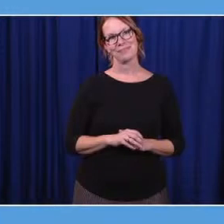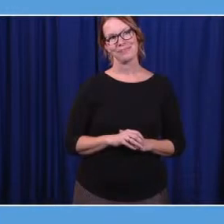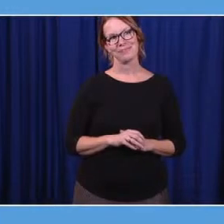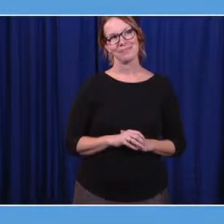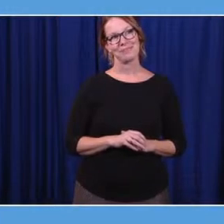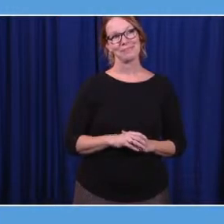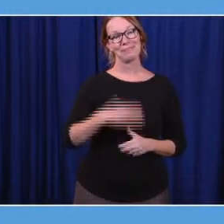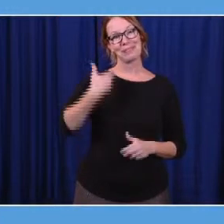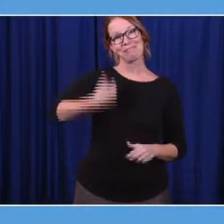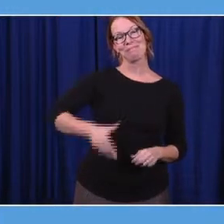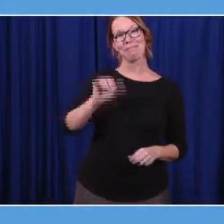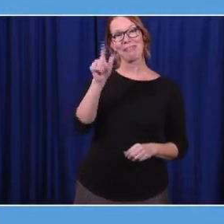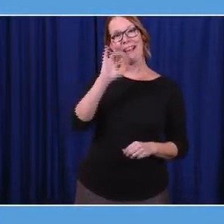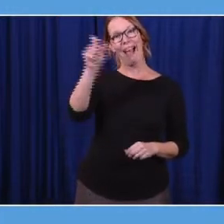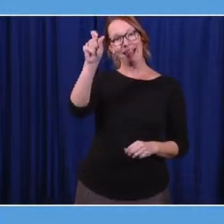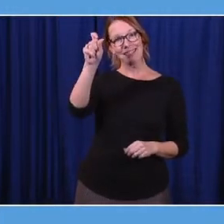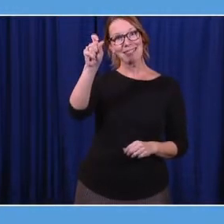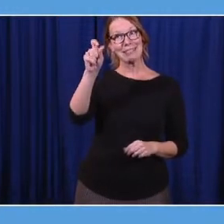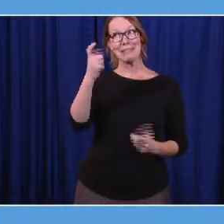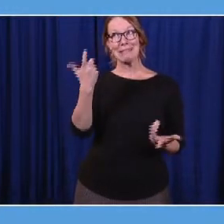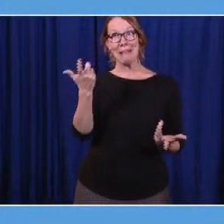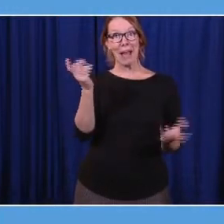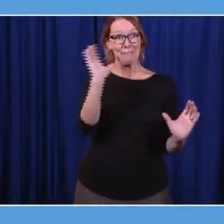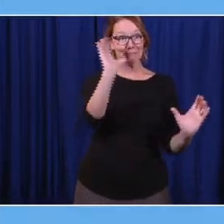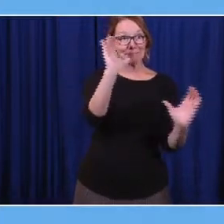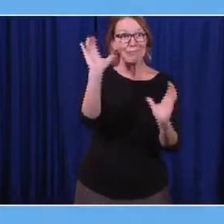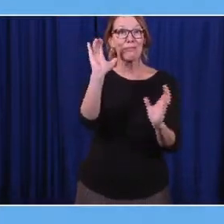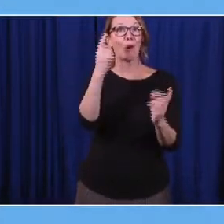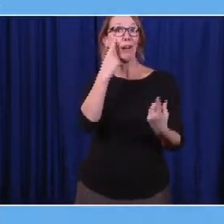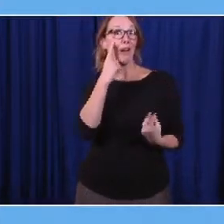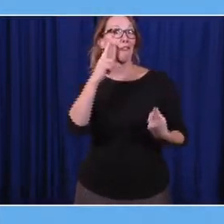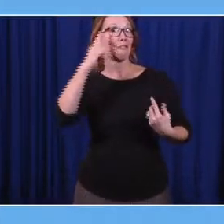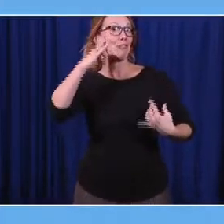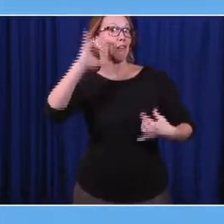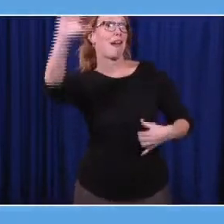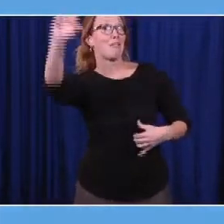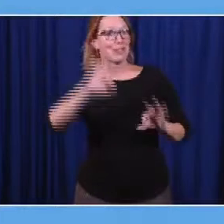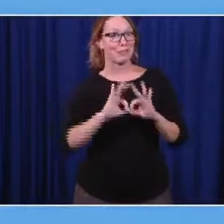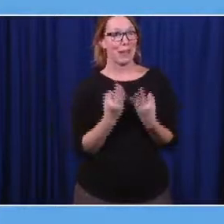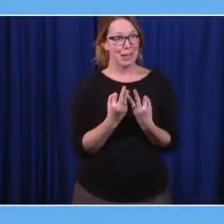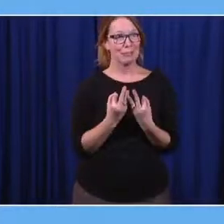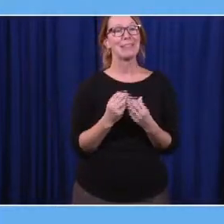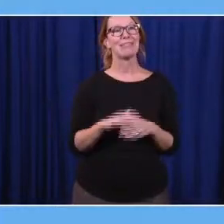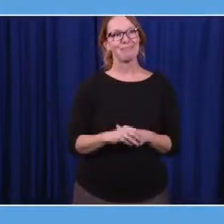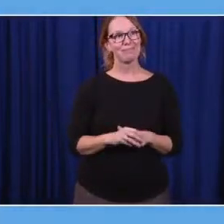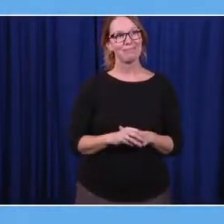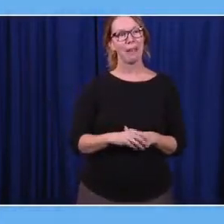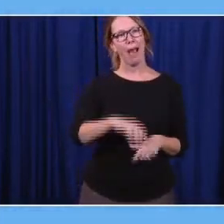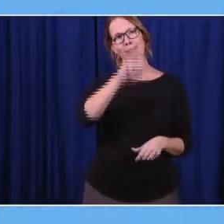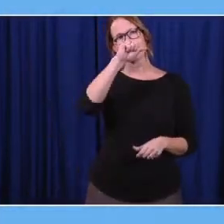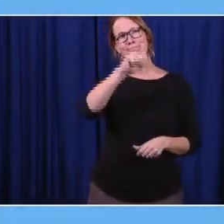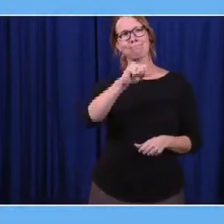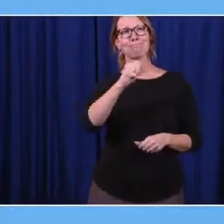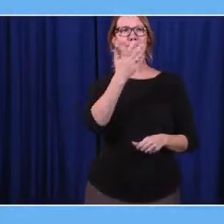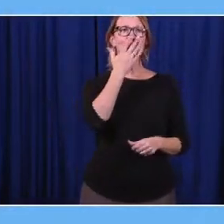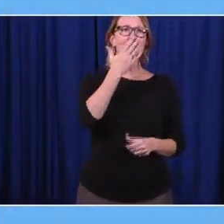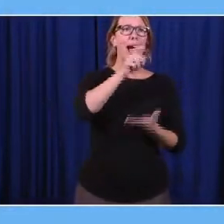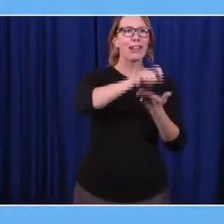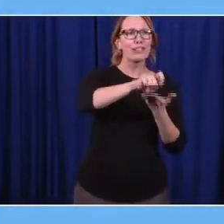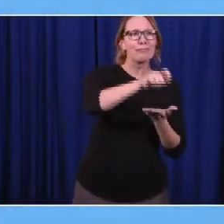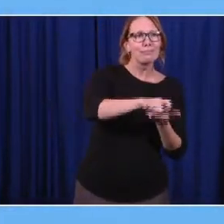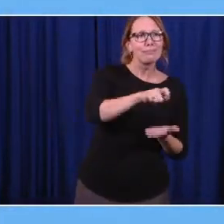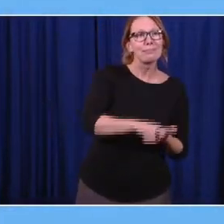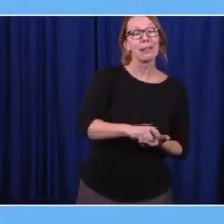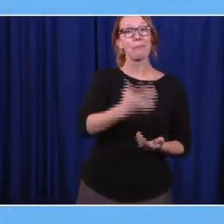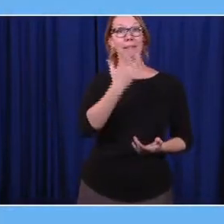My name is Alex, and I'm looking for a forever family. I like coloring. My favorite